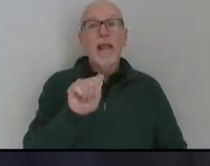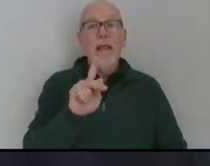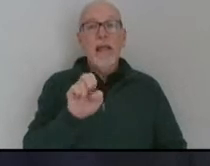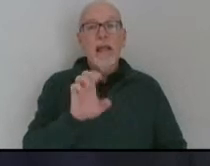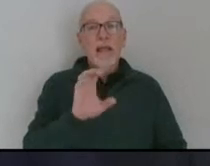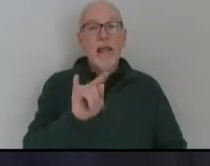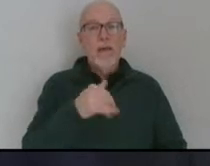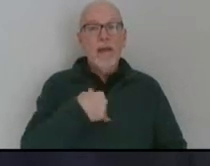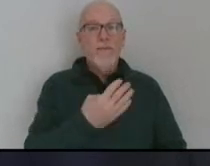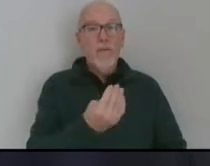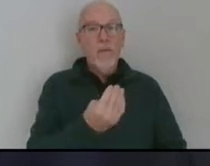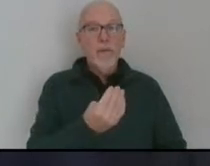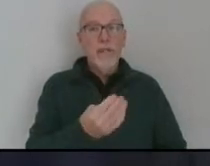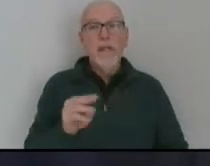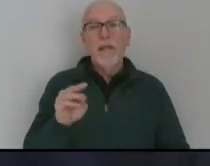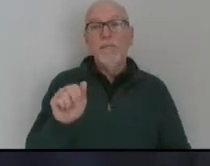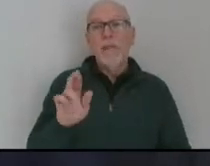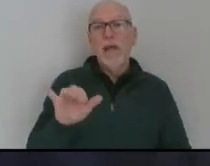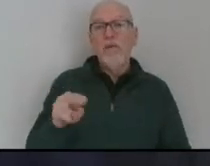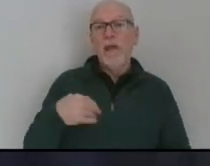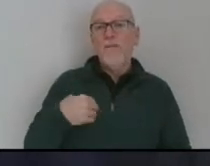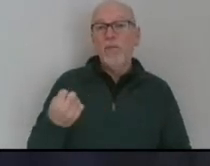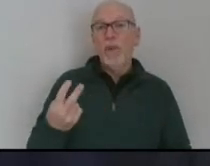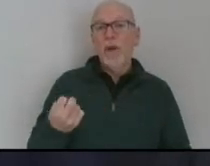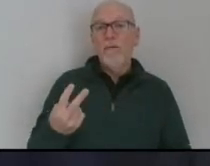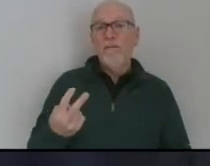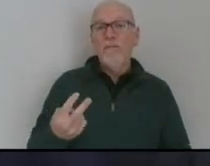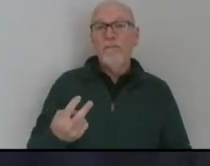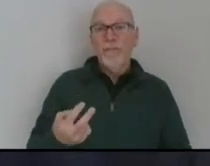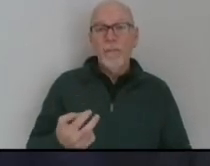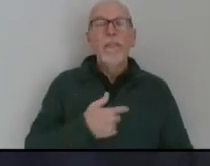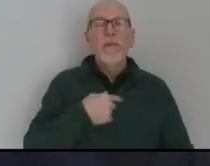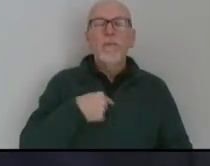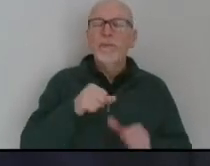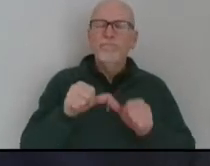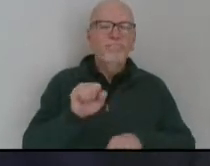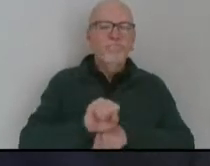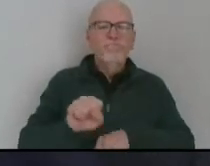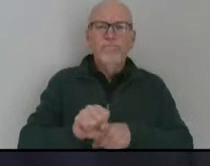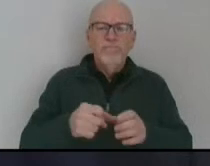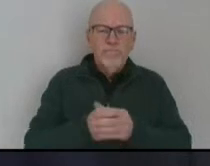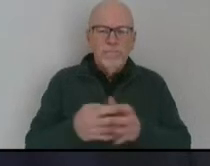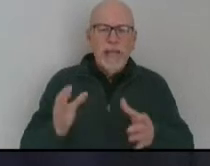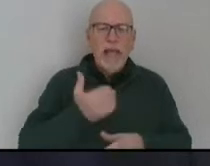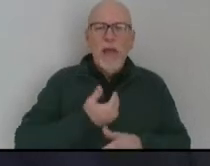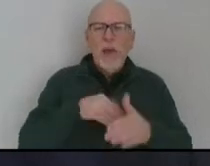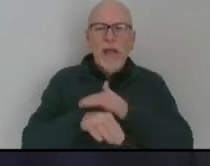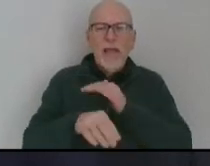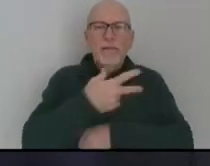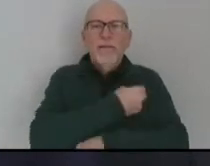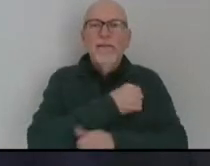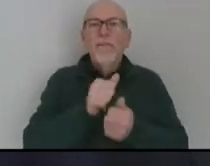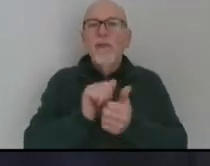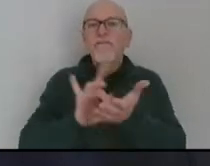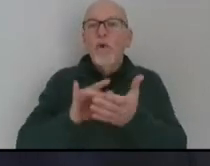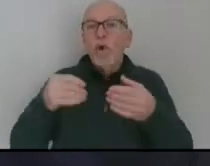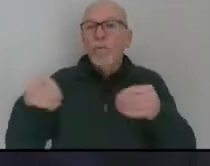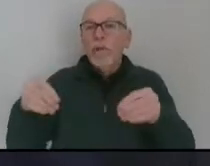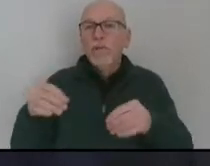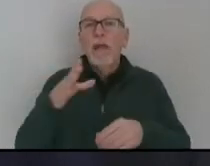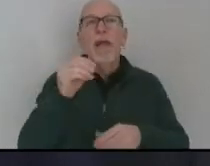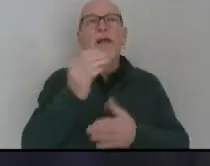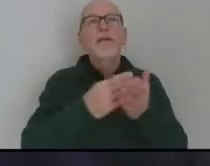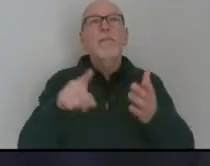and Marion has 12. We continue to work to expand access to vaccine through partnerships with pharmacies and federally qualified